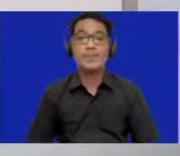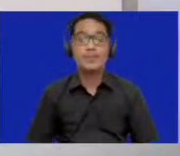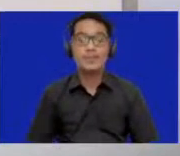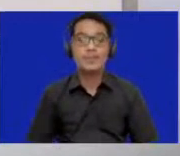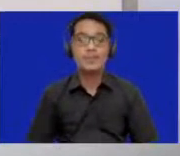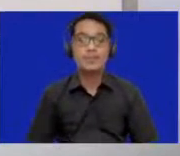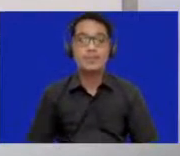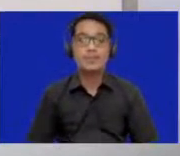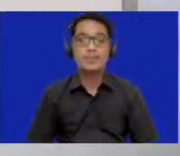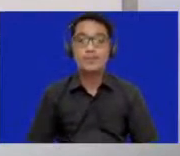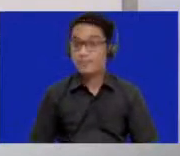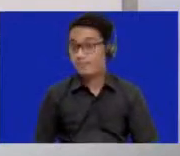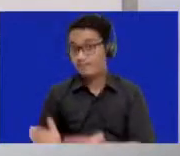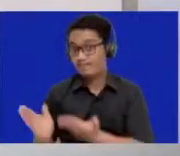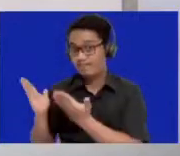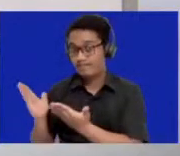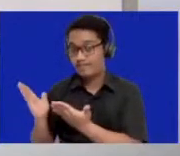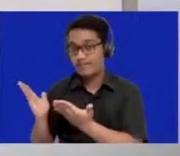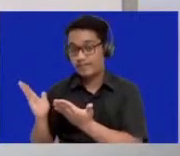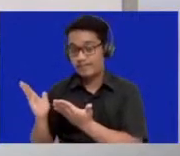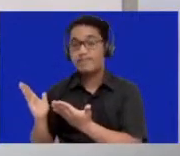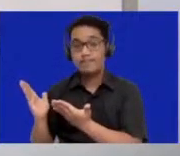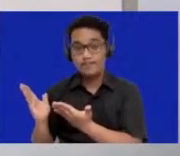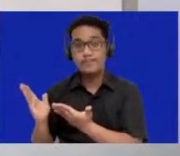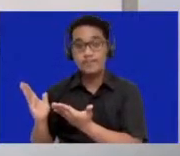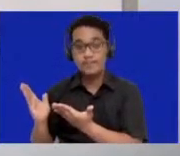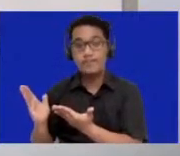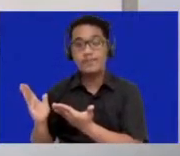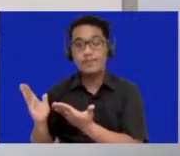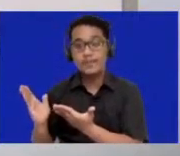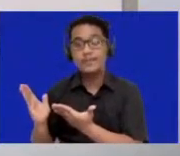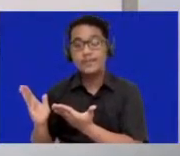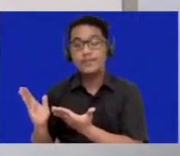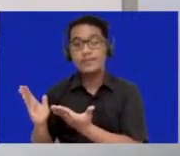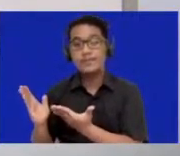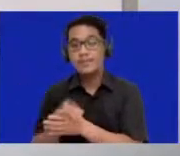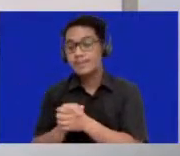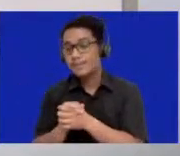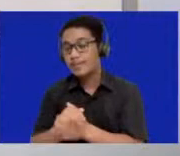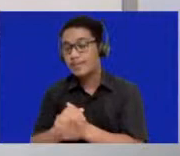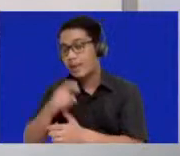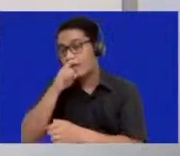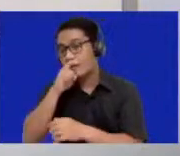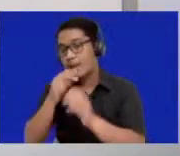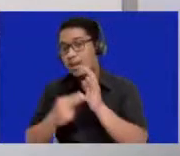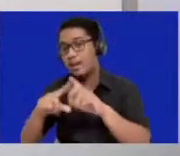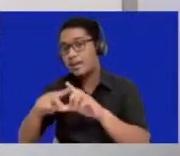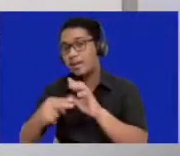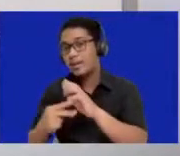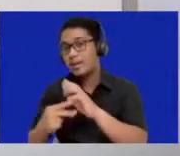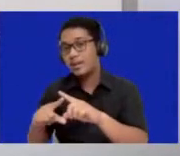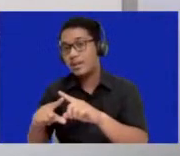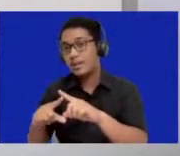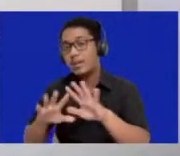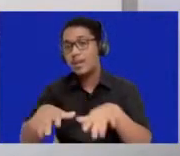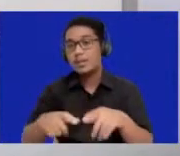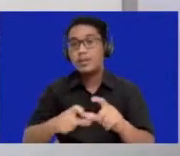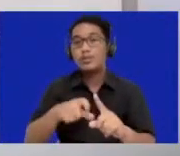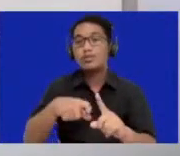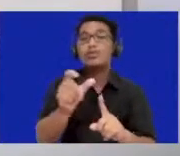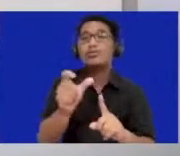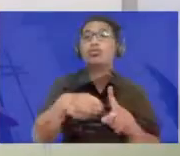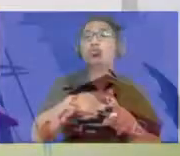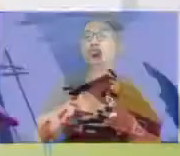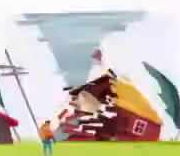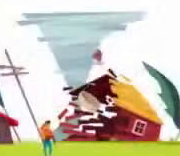So once again, please, for Mr. Nana or Mr. Sukamsi to answer the question, please open your